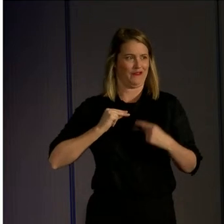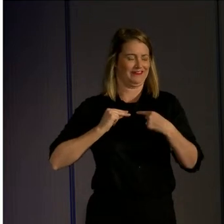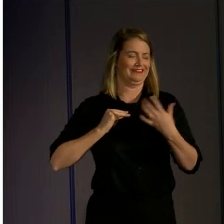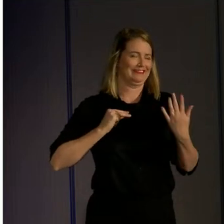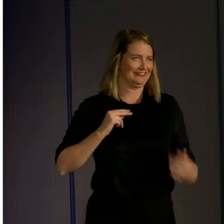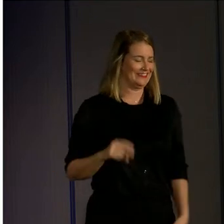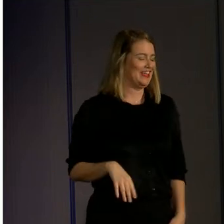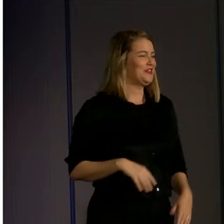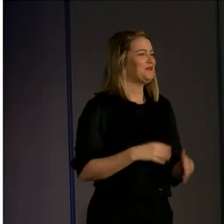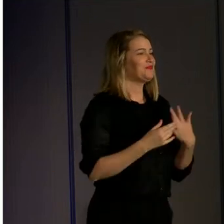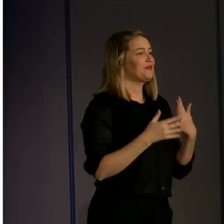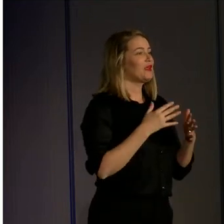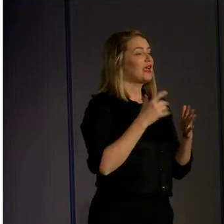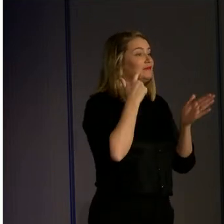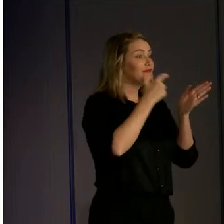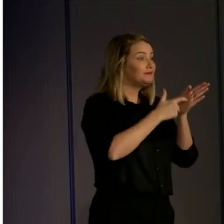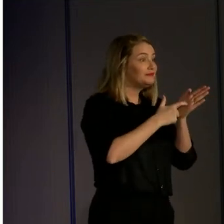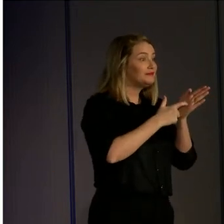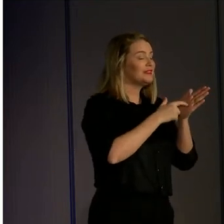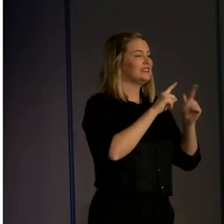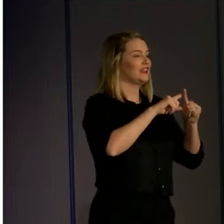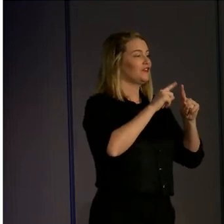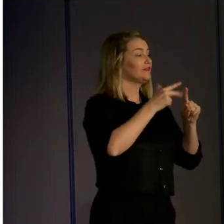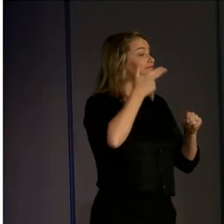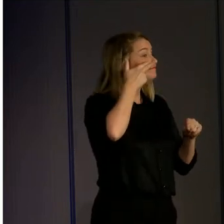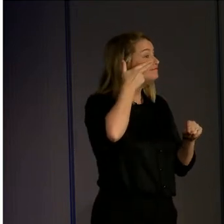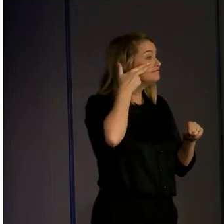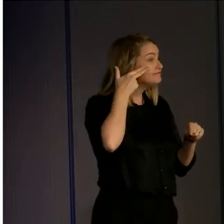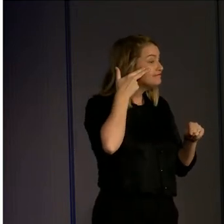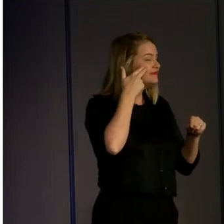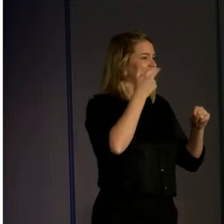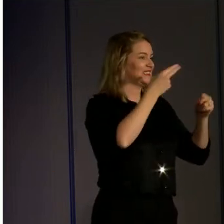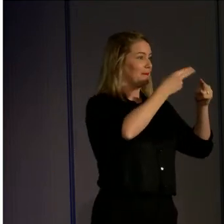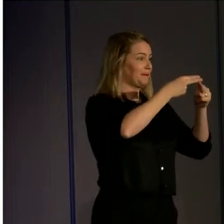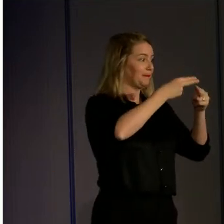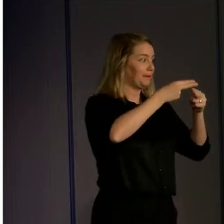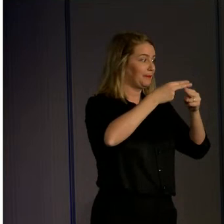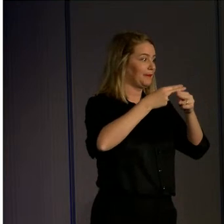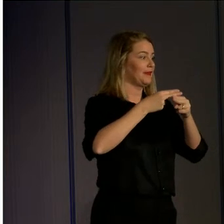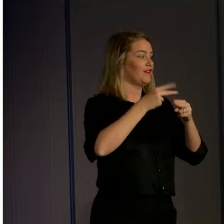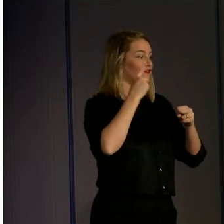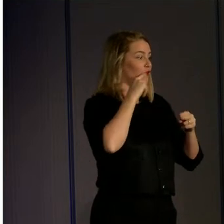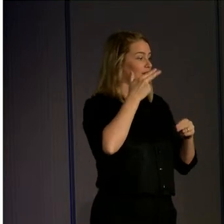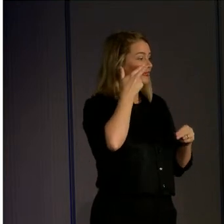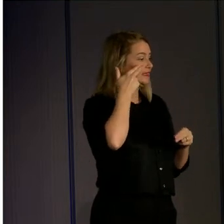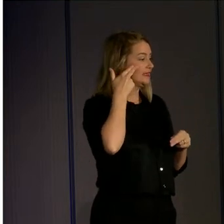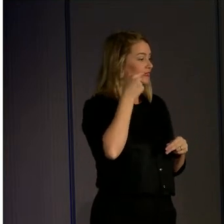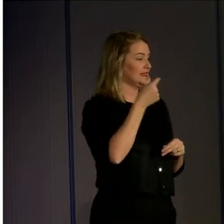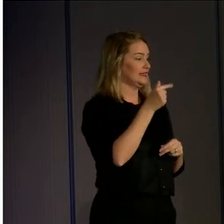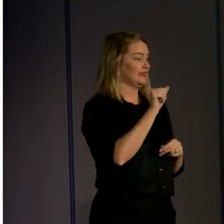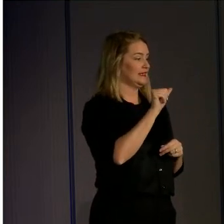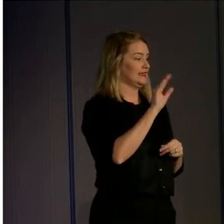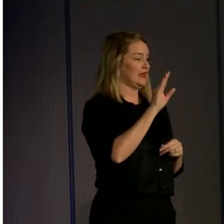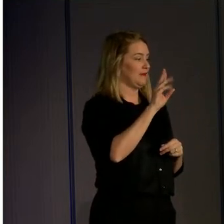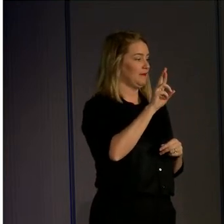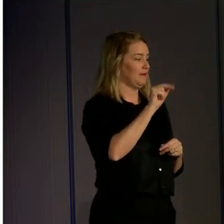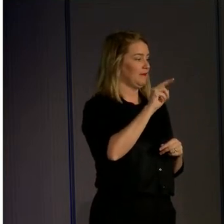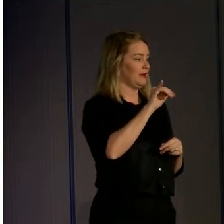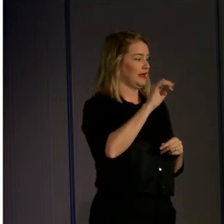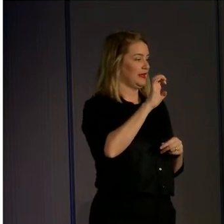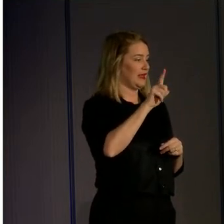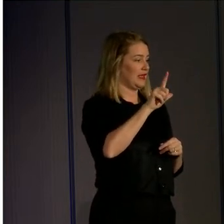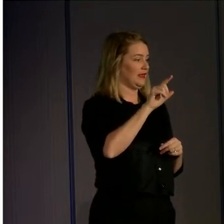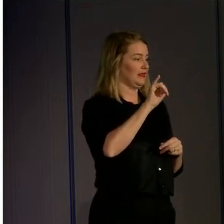We want to respectfully acknowledge the Gabrielino and Tongva and Ahachiman who have stewarded this land in Los Angeles and